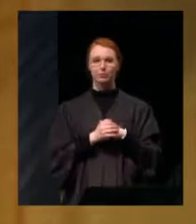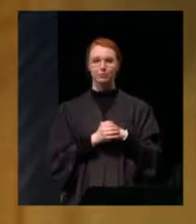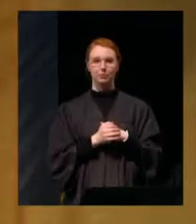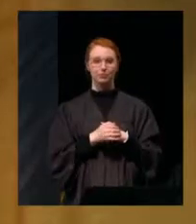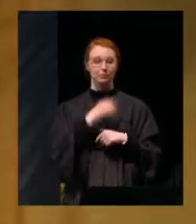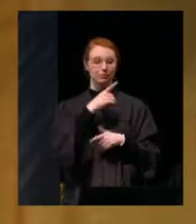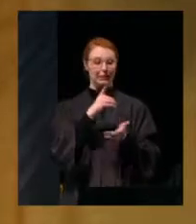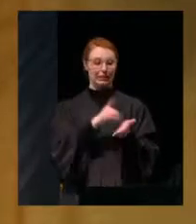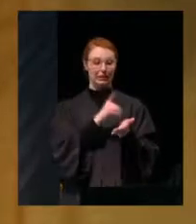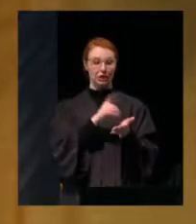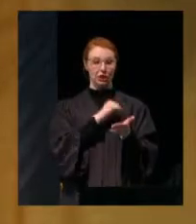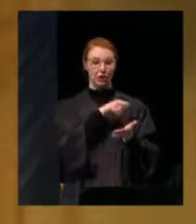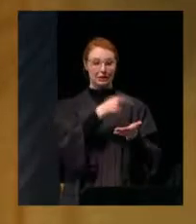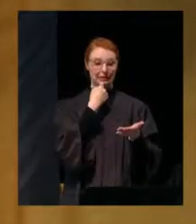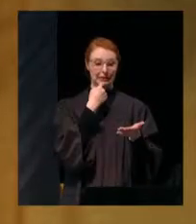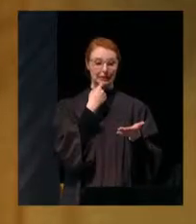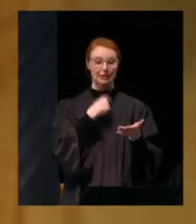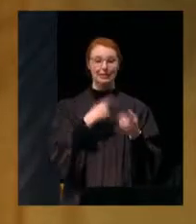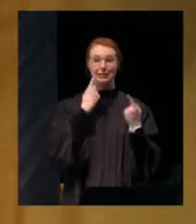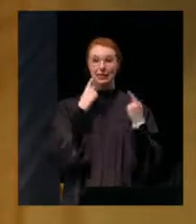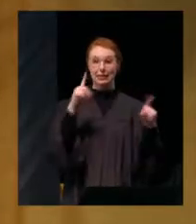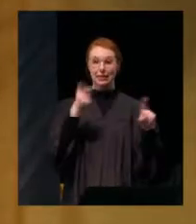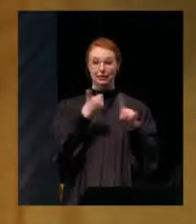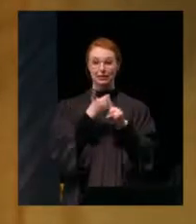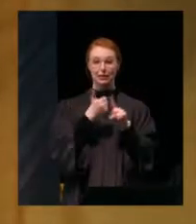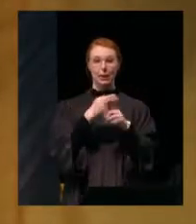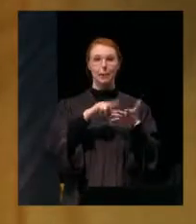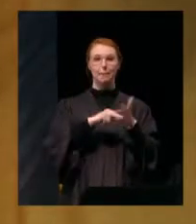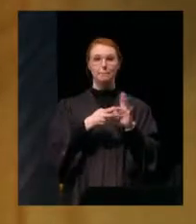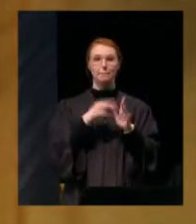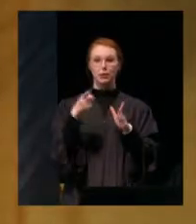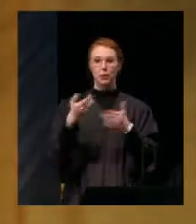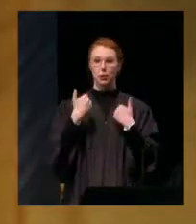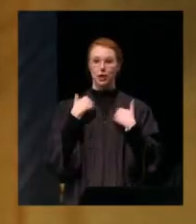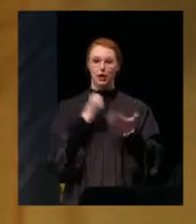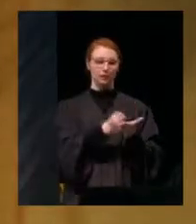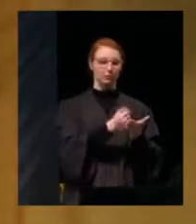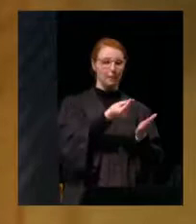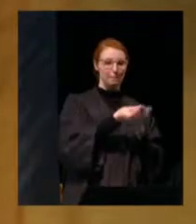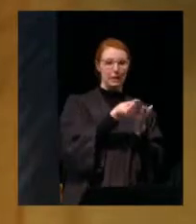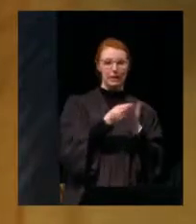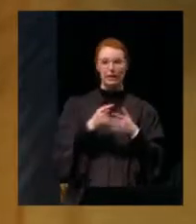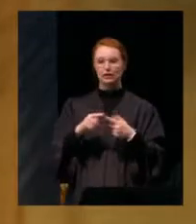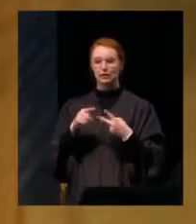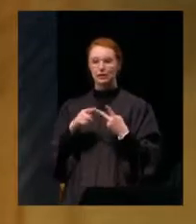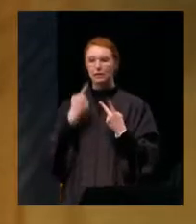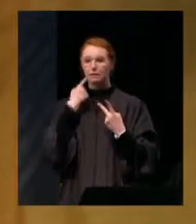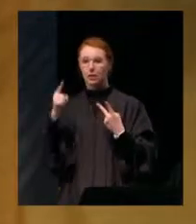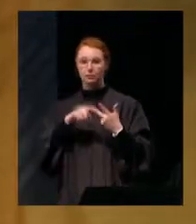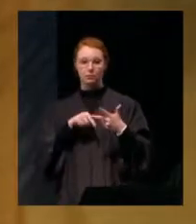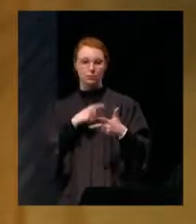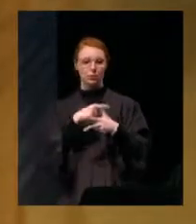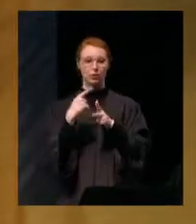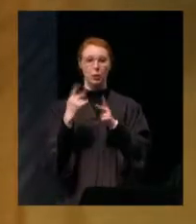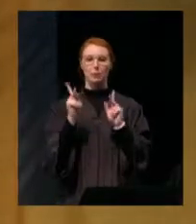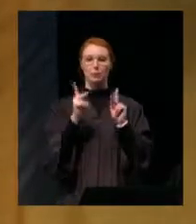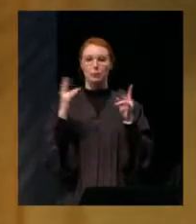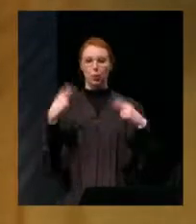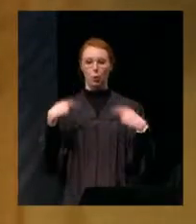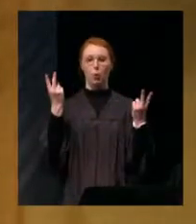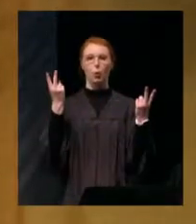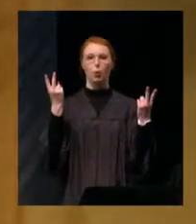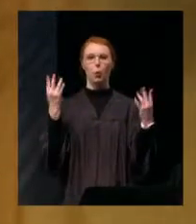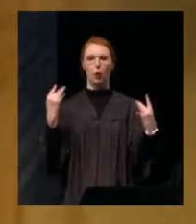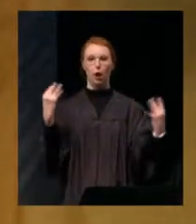to the Merriam-Webster Dictionary, success is the attainment of wealth, favor, or eminence.